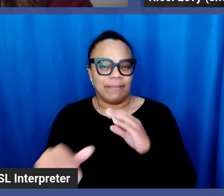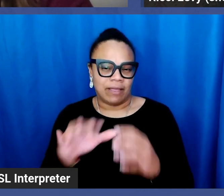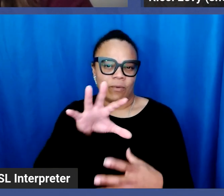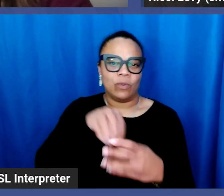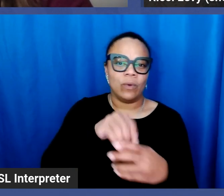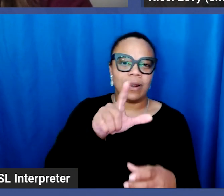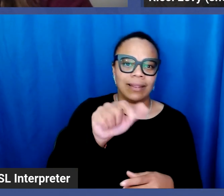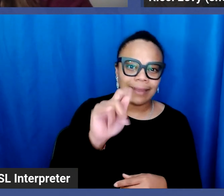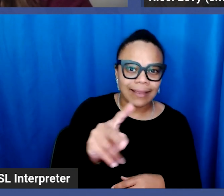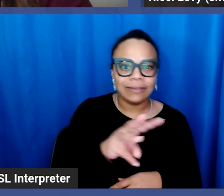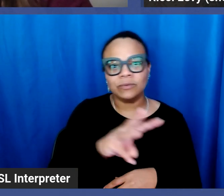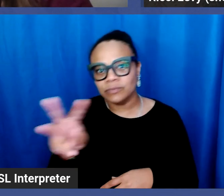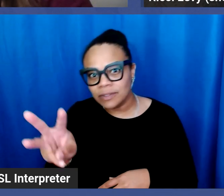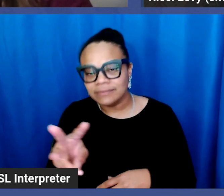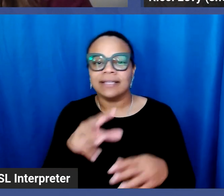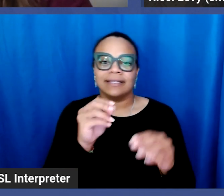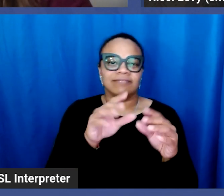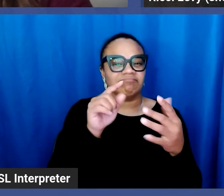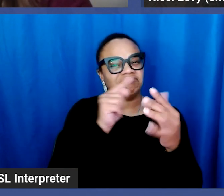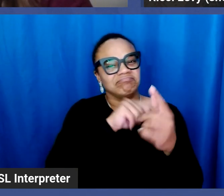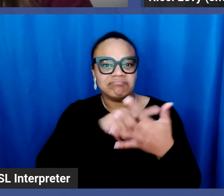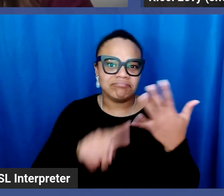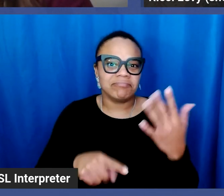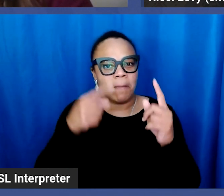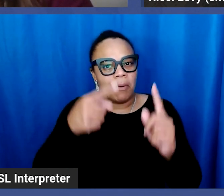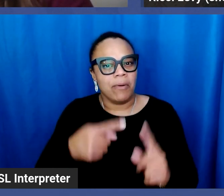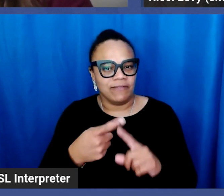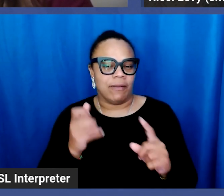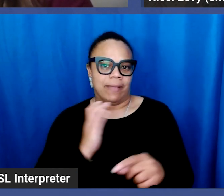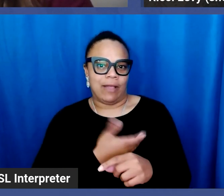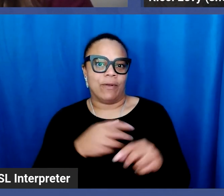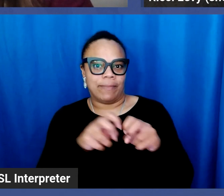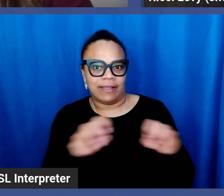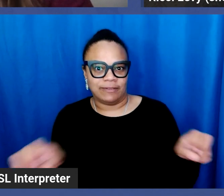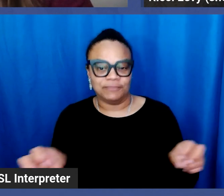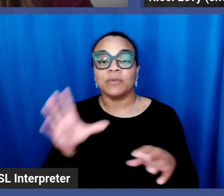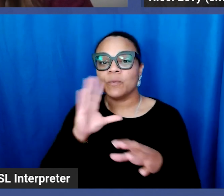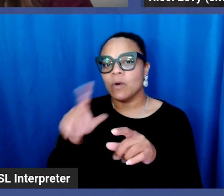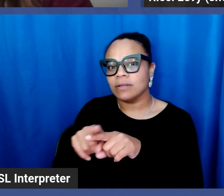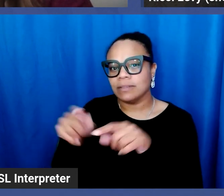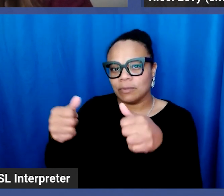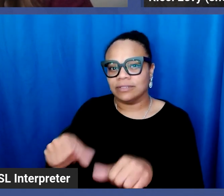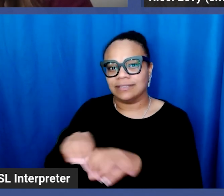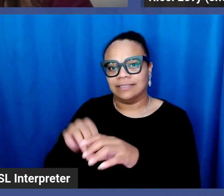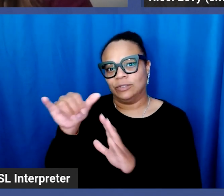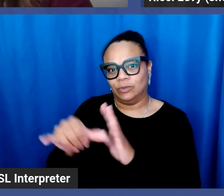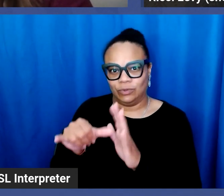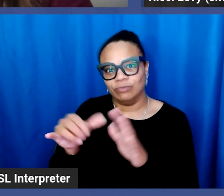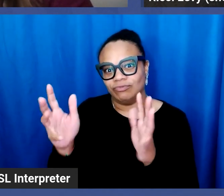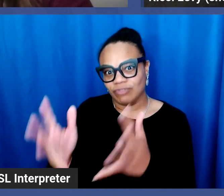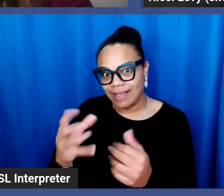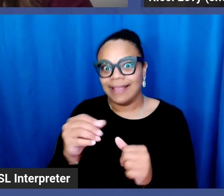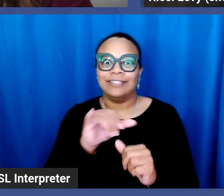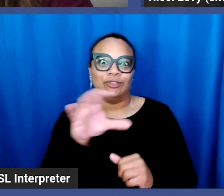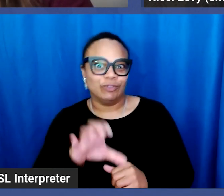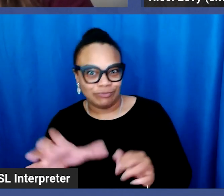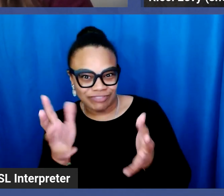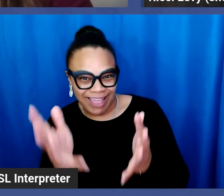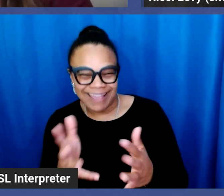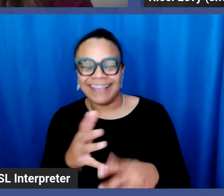best to drop those in the Zoom chat as we're talking about them as well. But don't worry about saving them because I will be sending it your